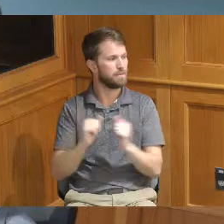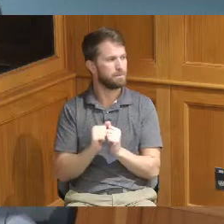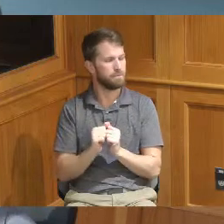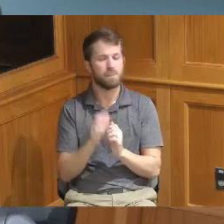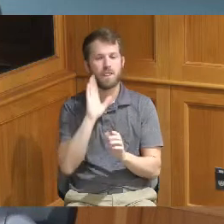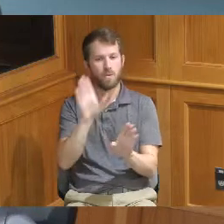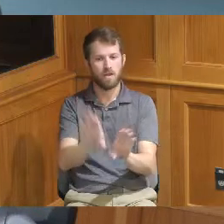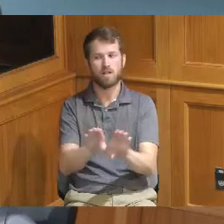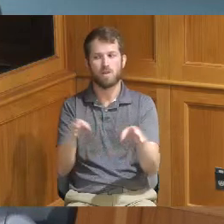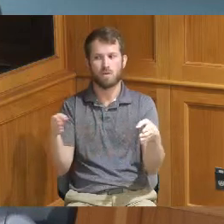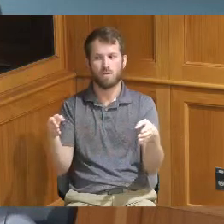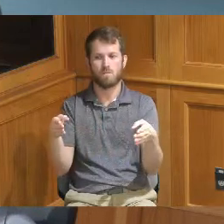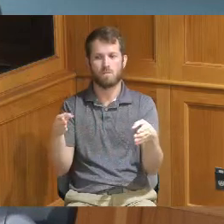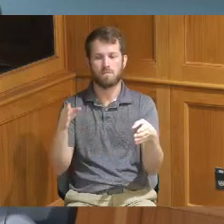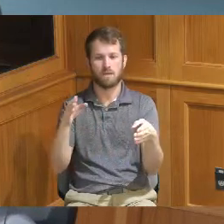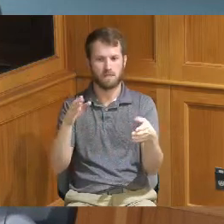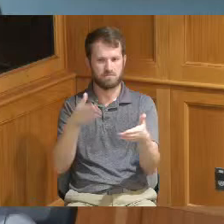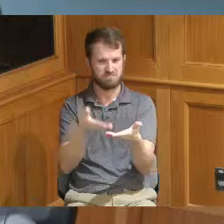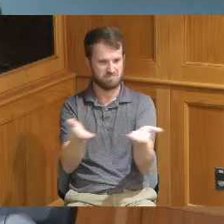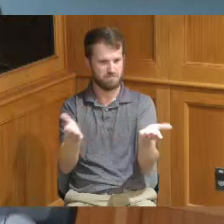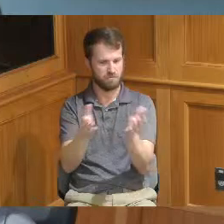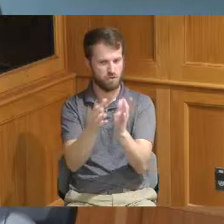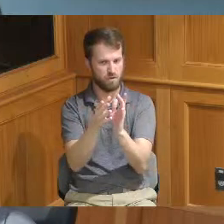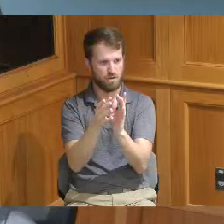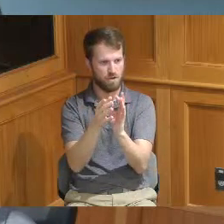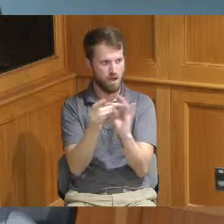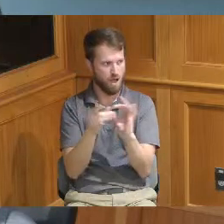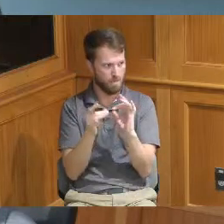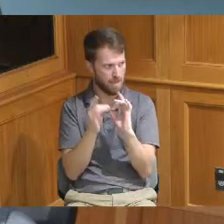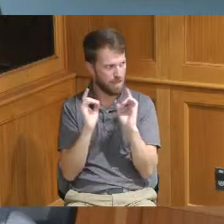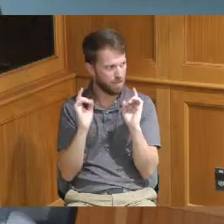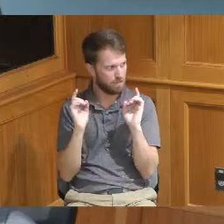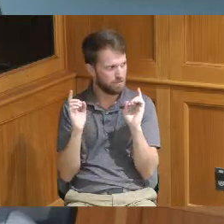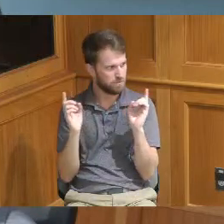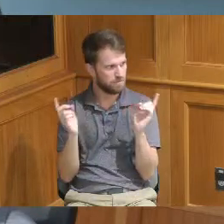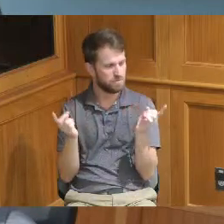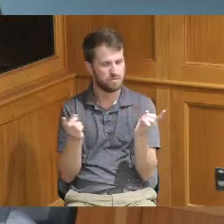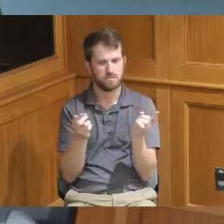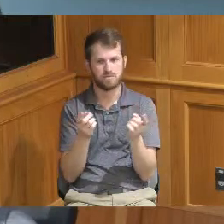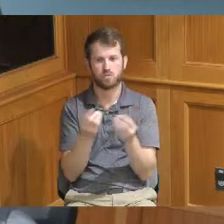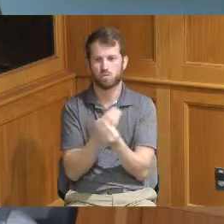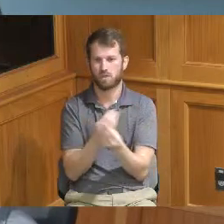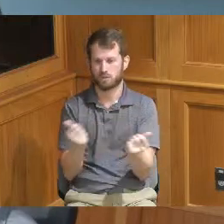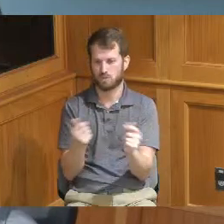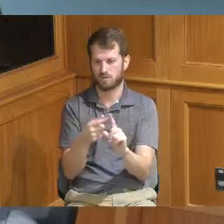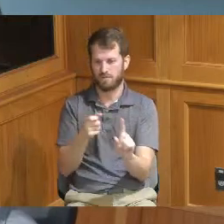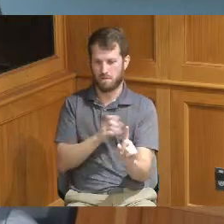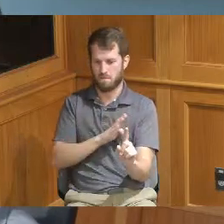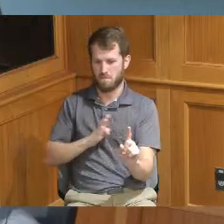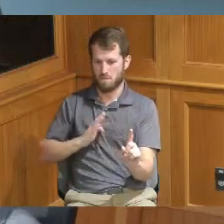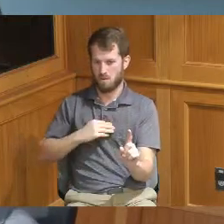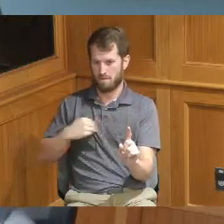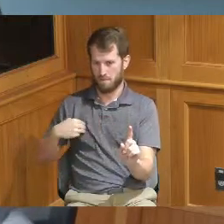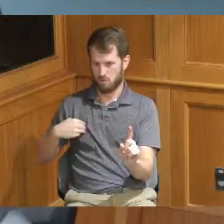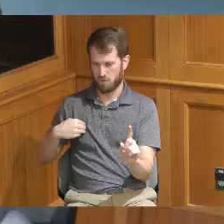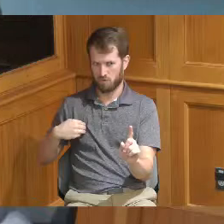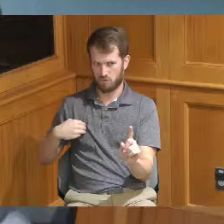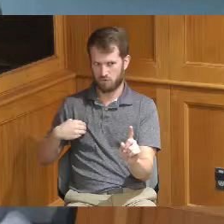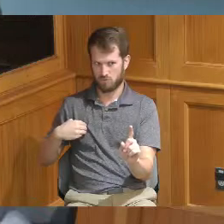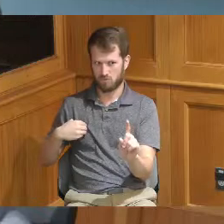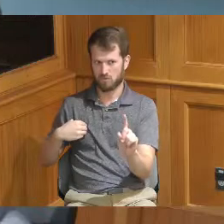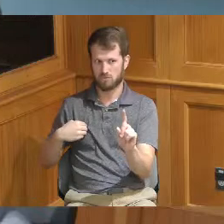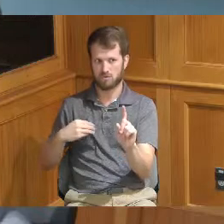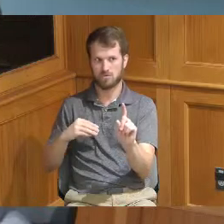We will open it up for comments and also resolutions from the board members. Let